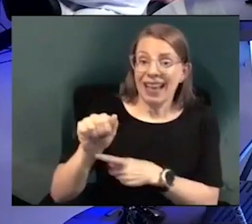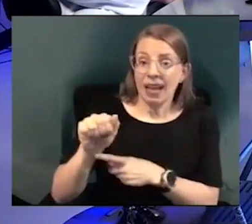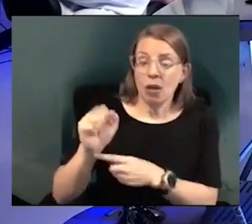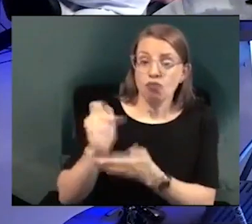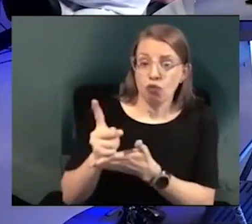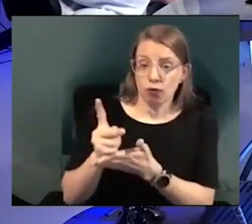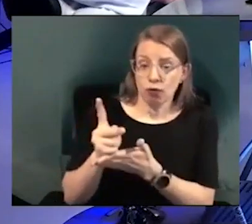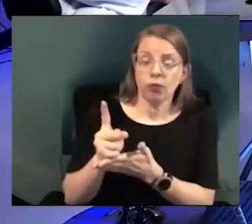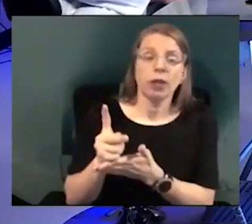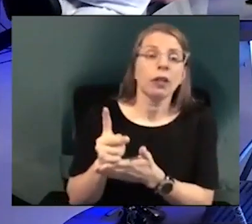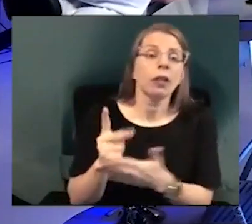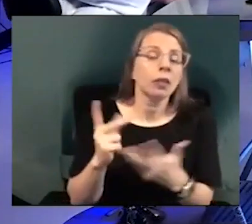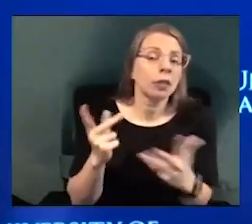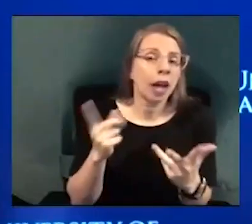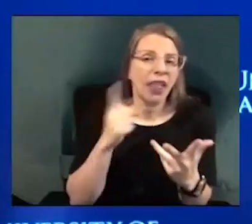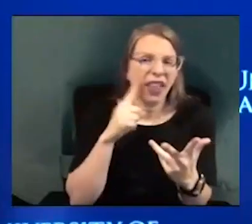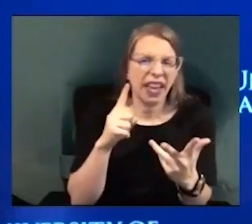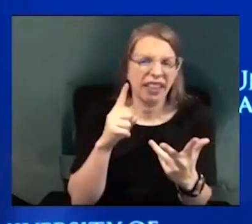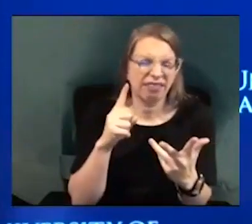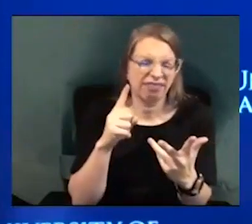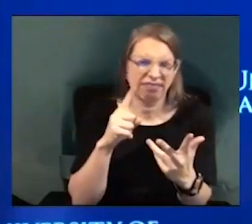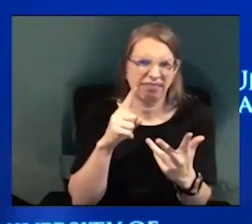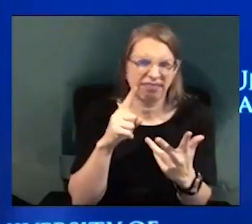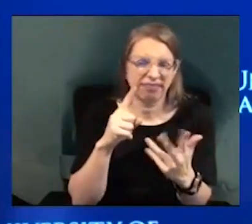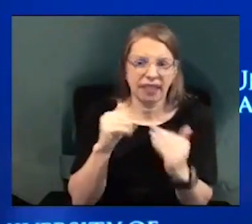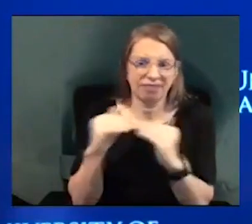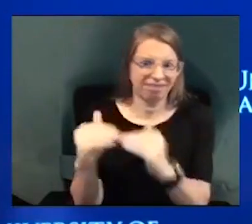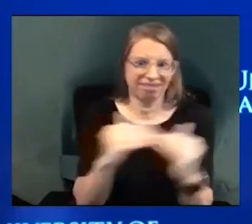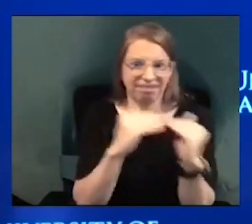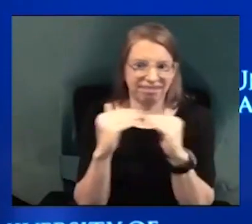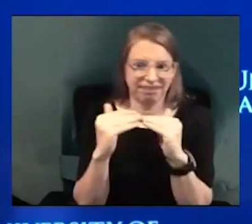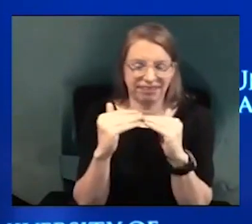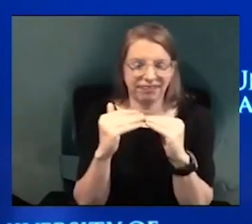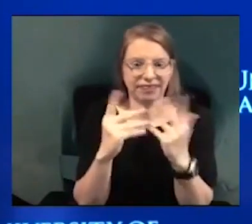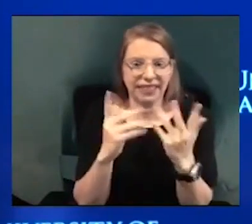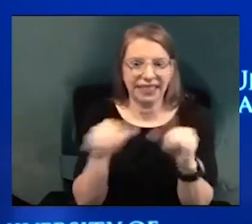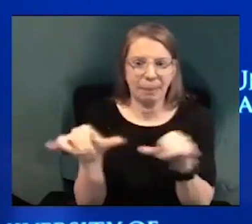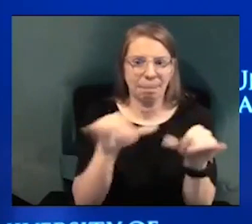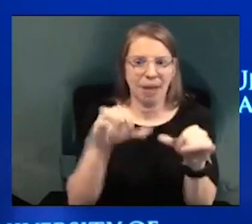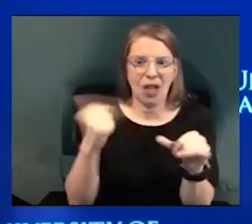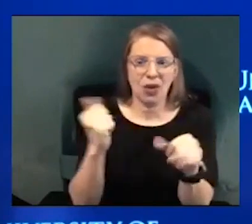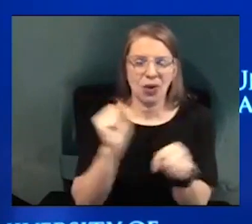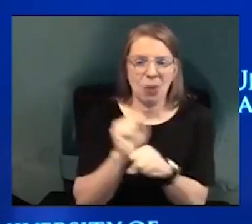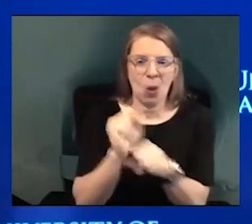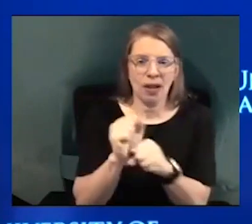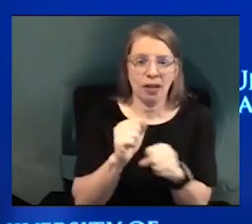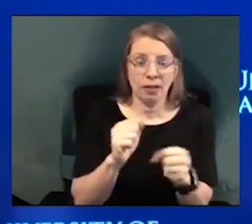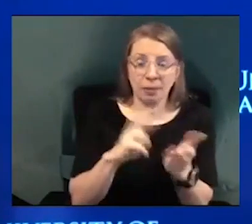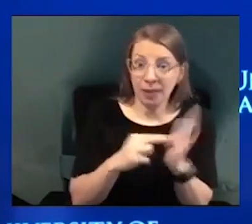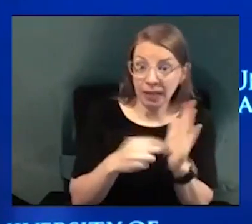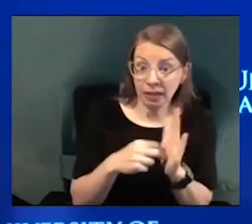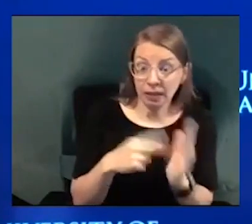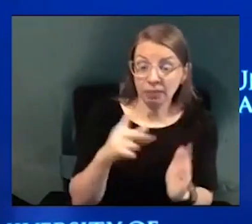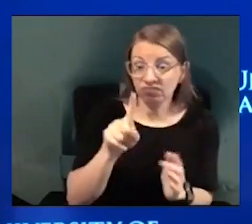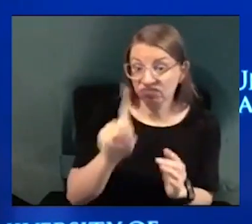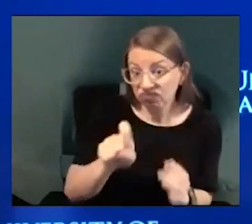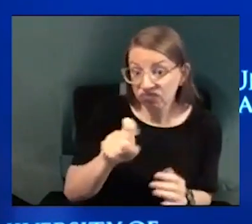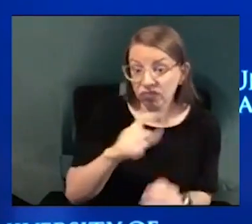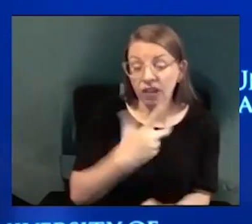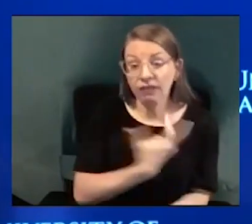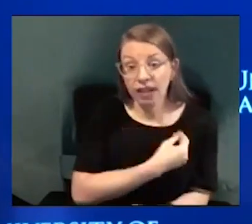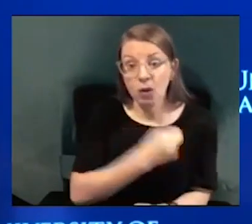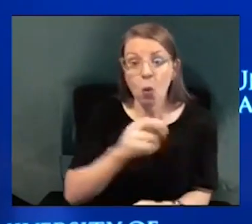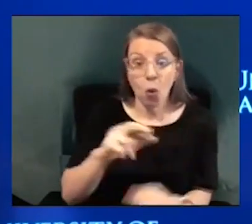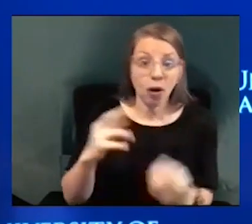as any other employee. You can either prove that you've been vaccinated or you get vaccinated when you get here. And I suspect that's the direction we'll go. But we haven't made a